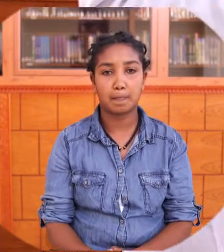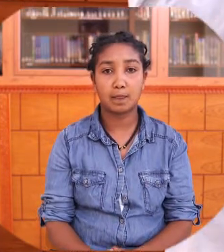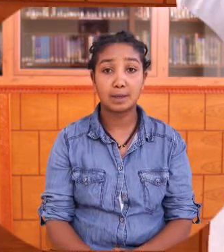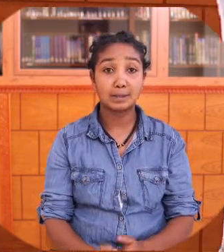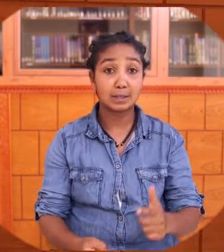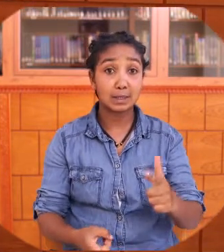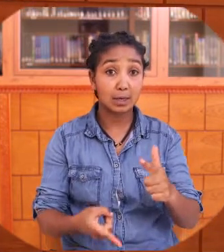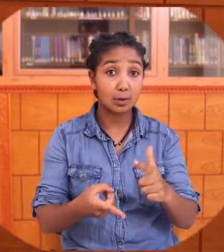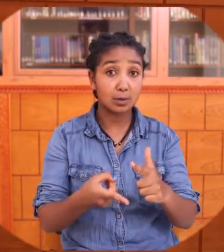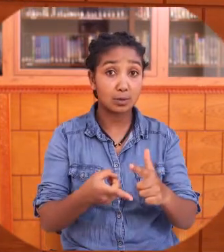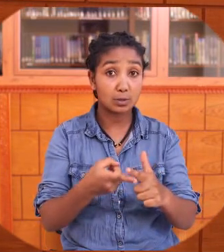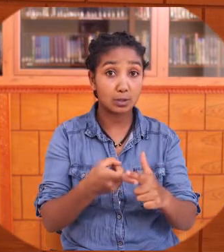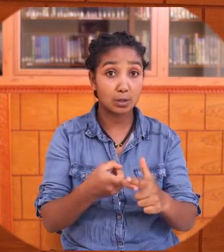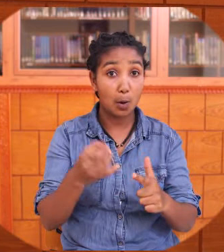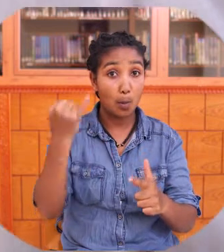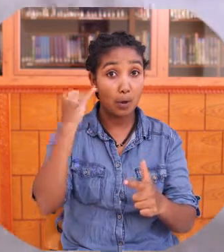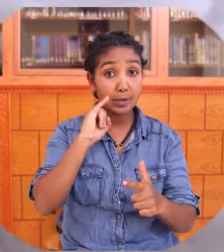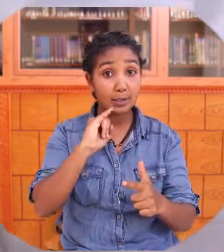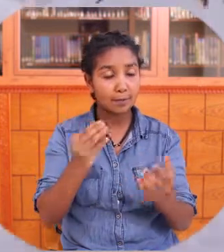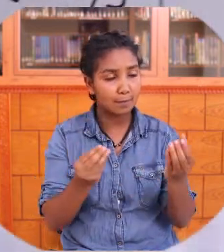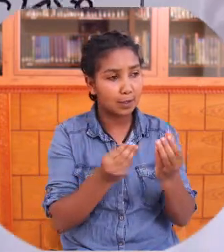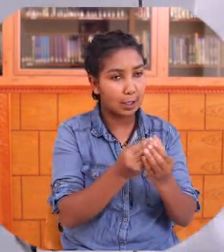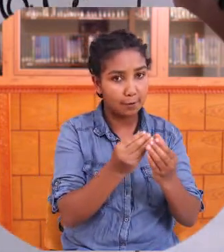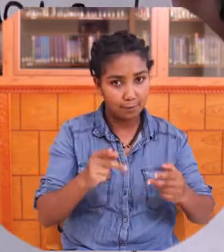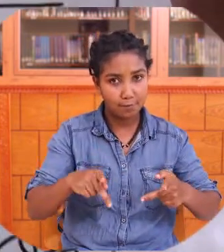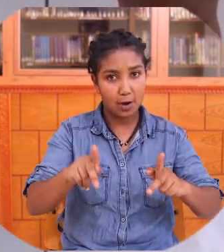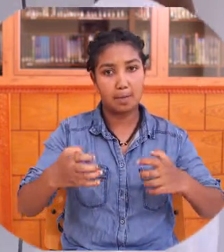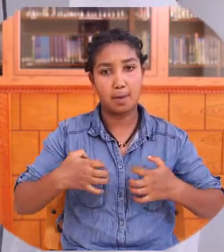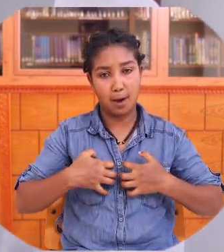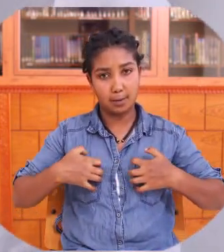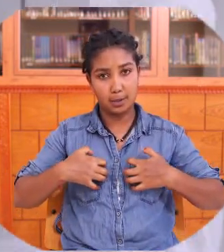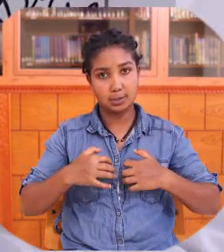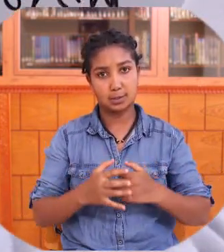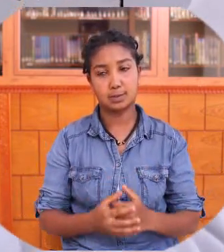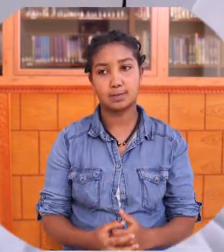The second point is feeding farm animals.